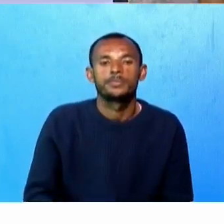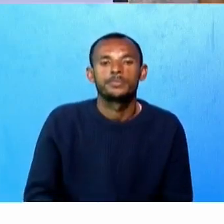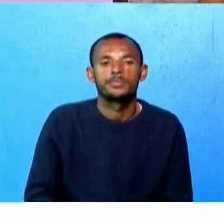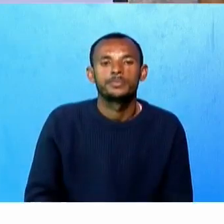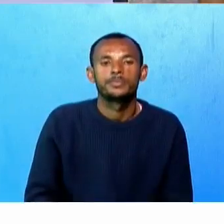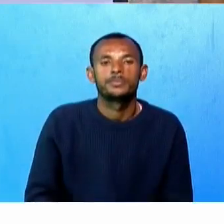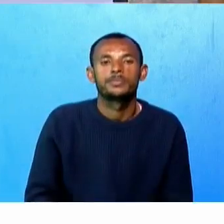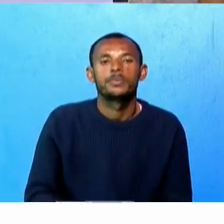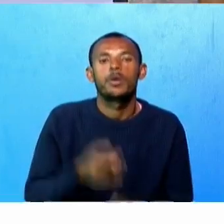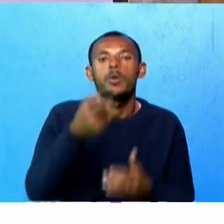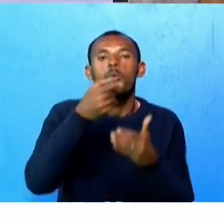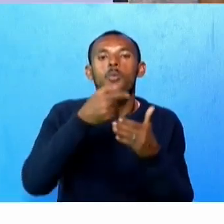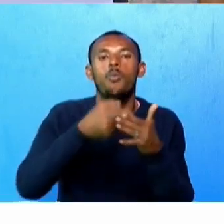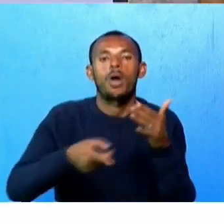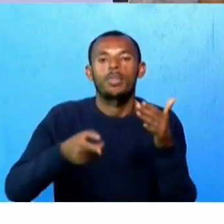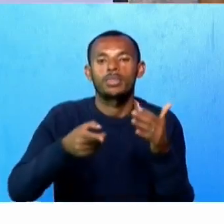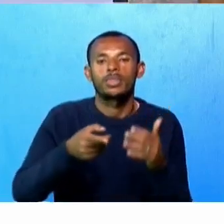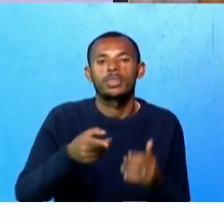What